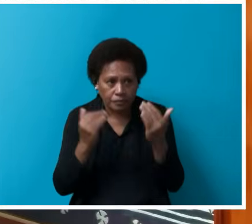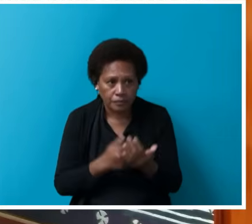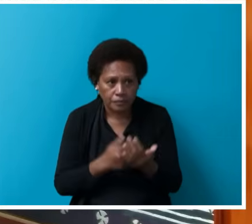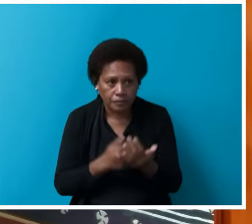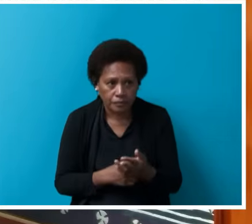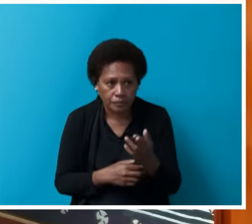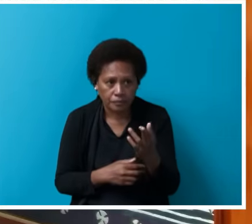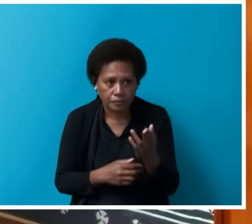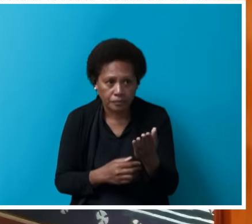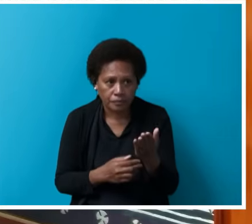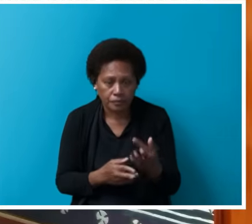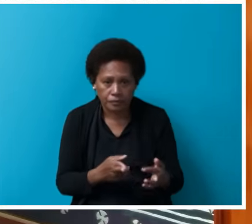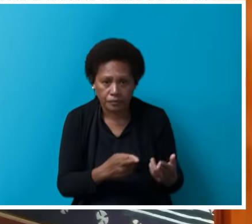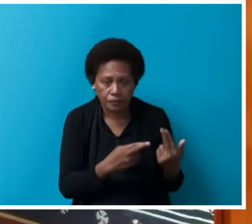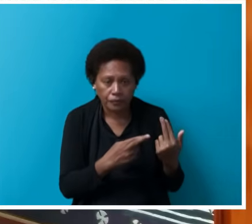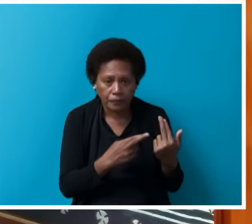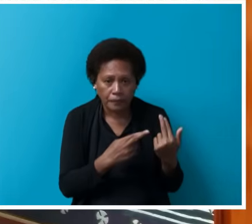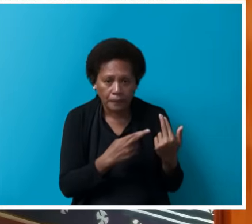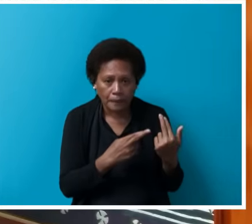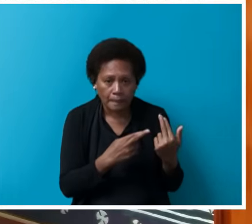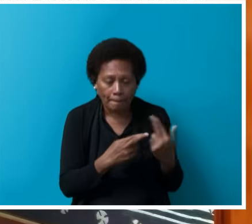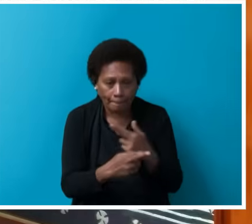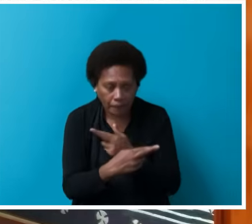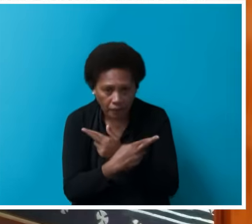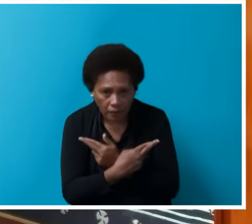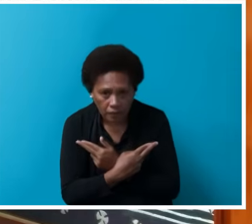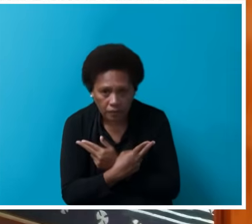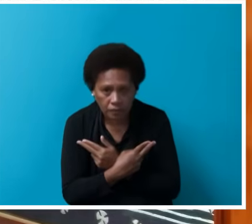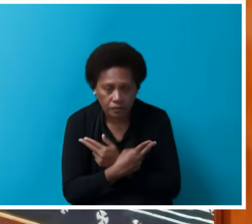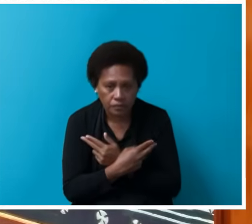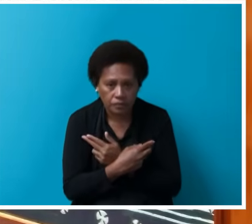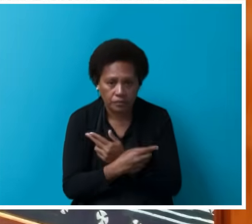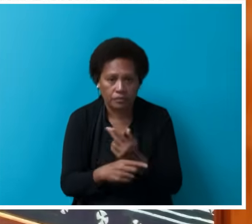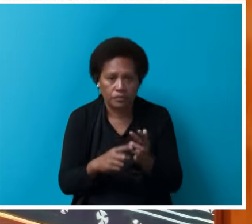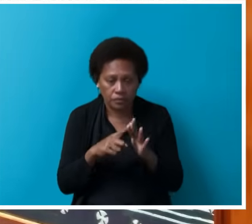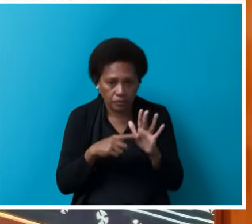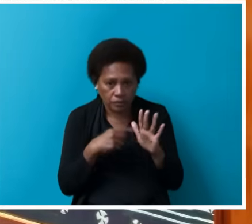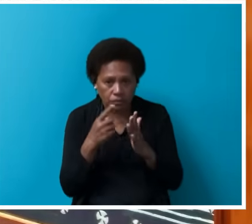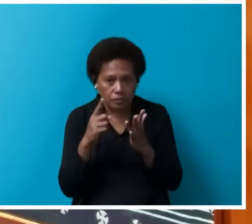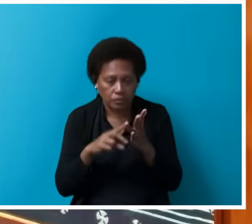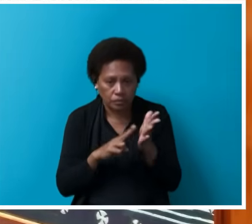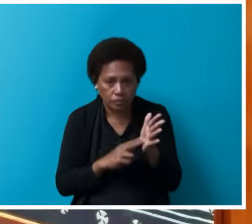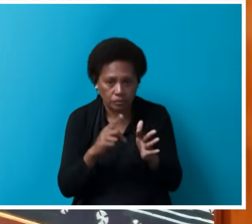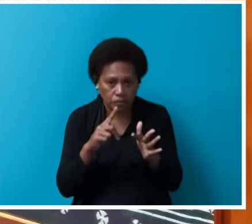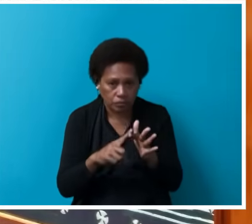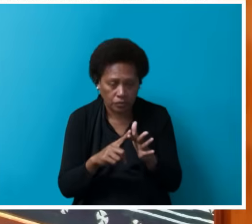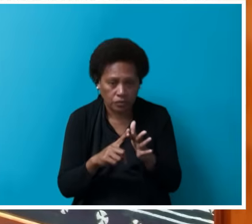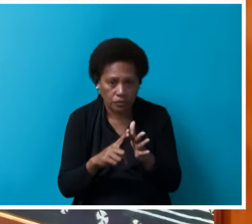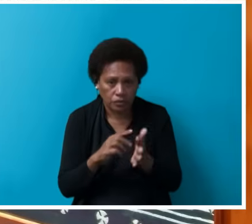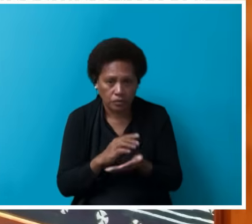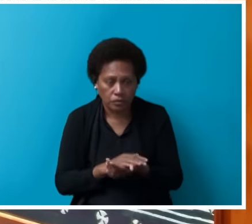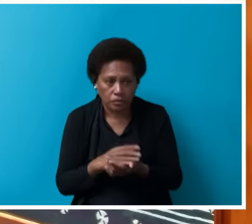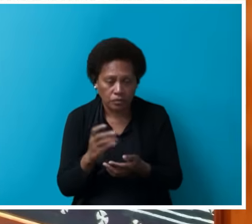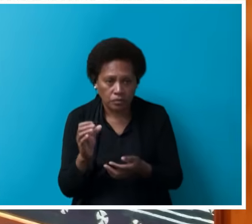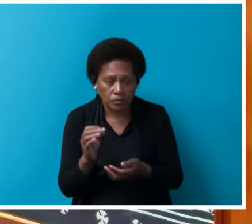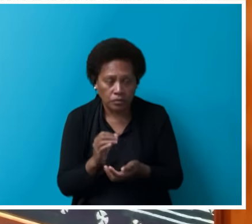of Honorable Chone Usmati's point of order, when you do make reference or quote from another source, especially